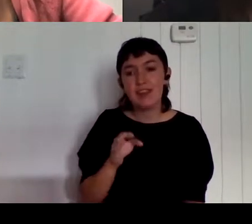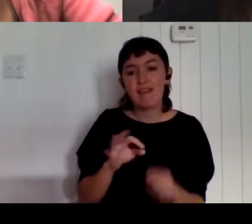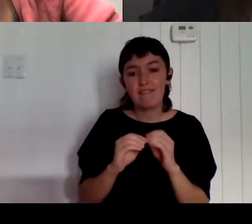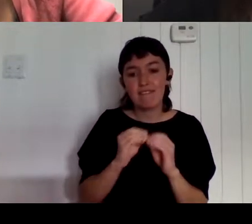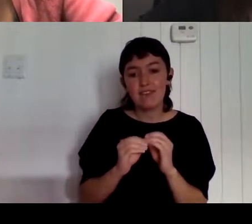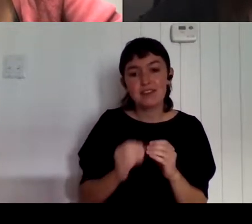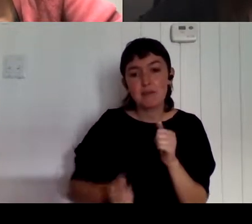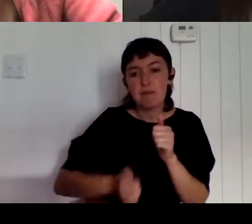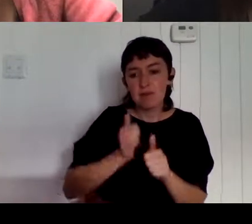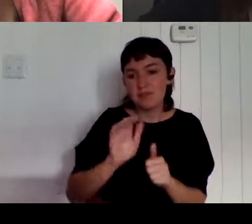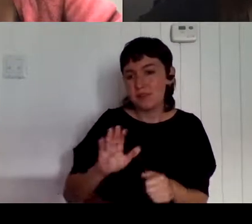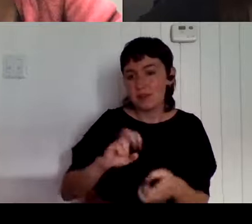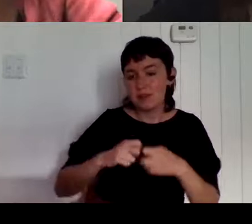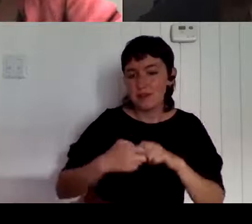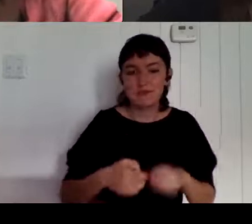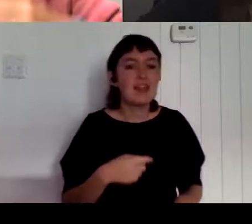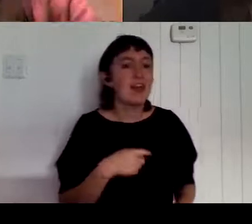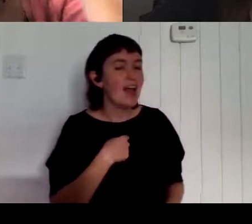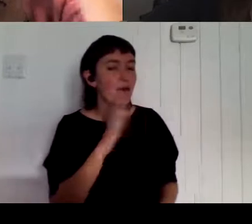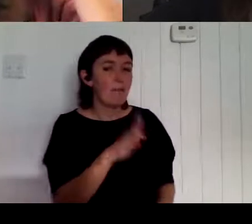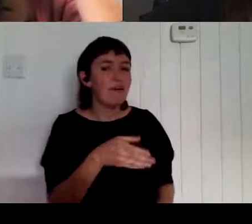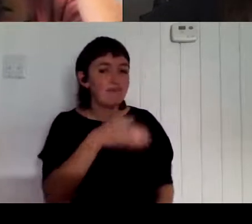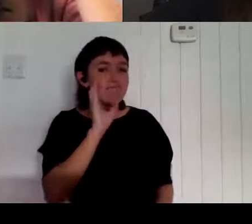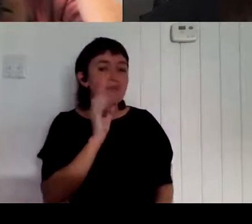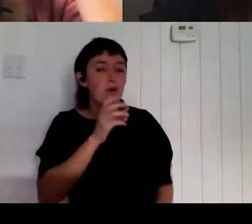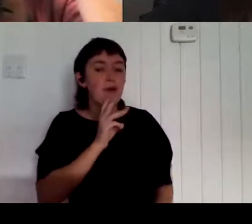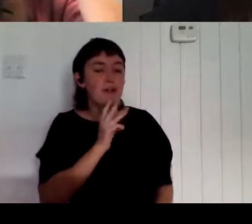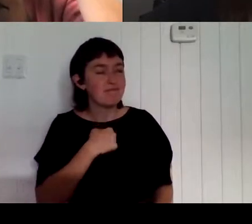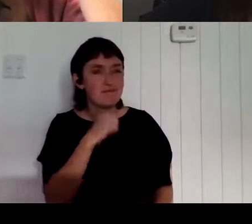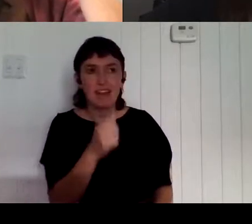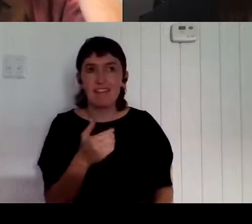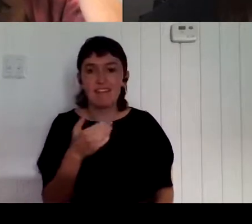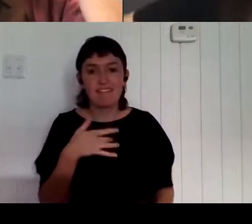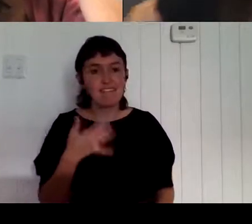do that right after the session ends. Because I'm not feeling great. Cool.